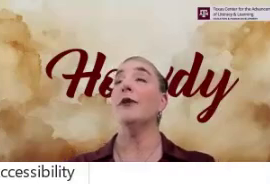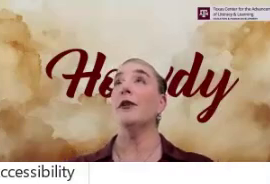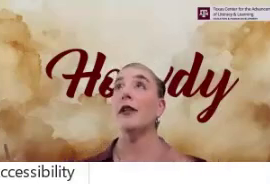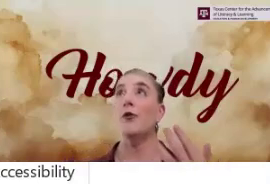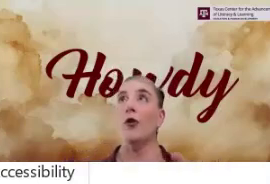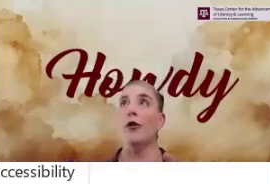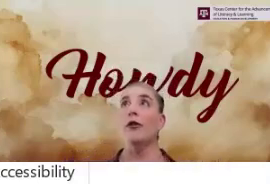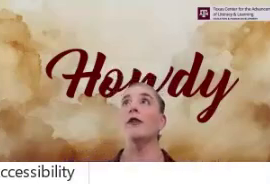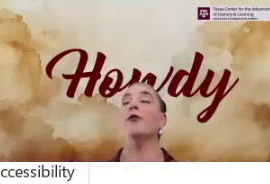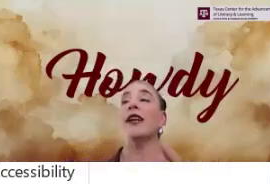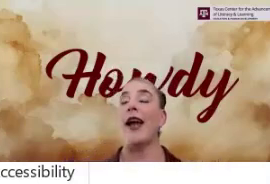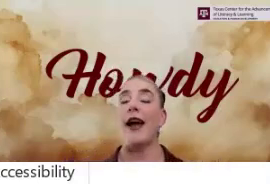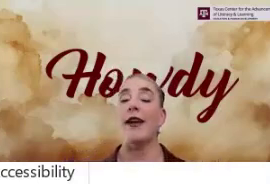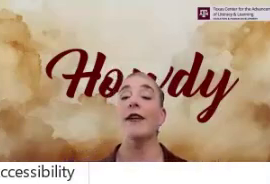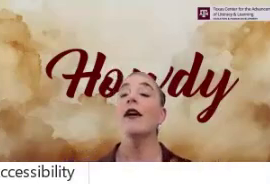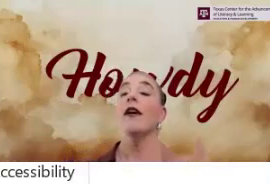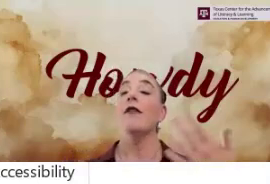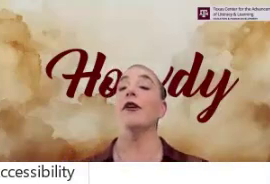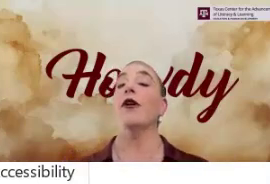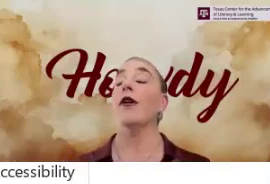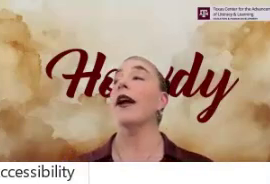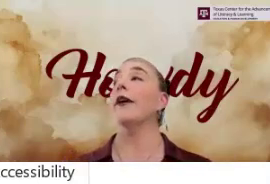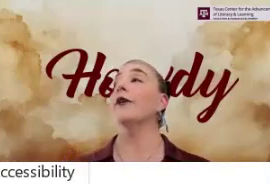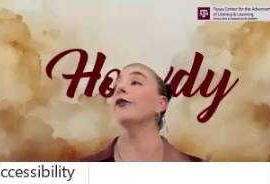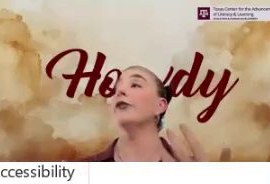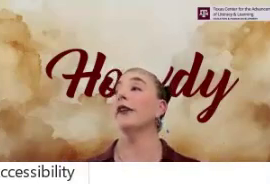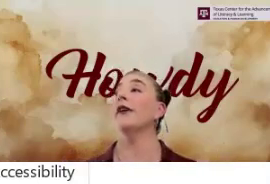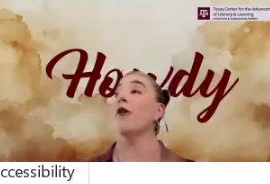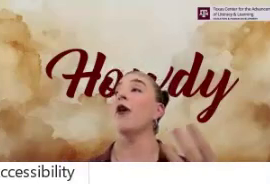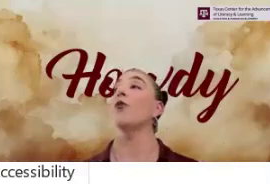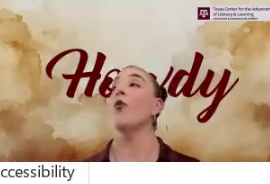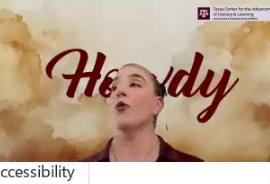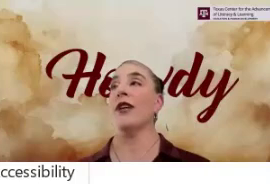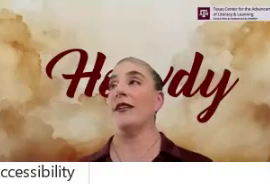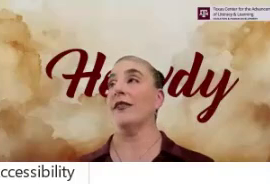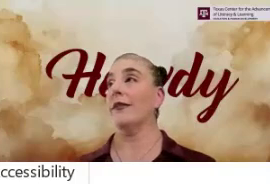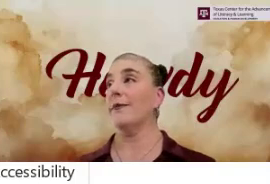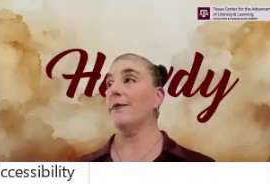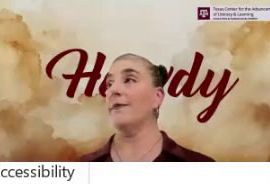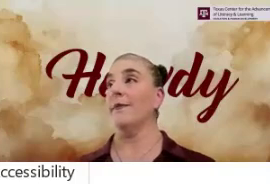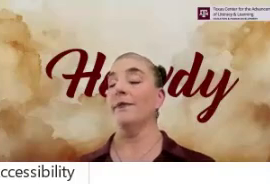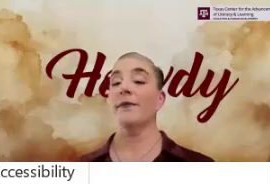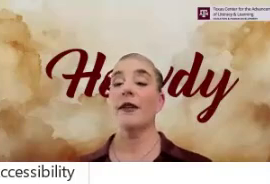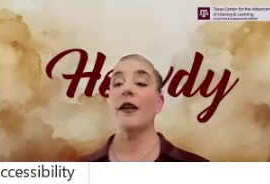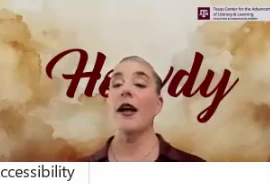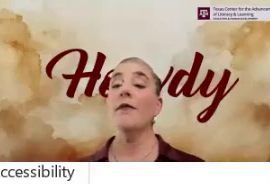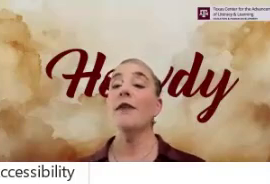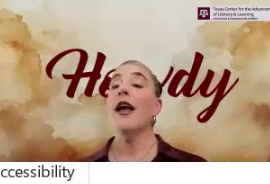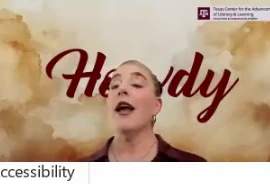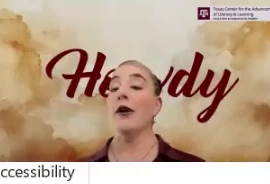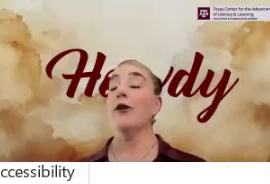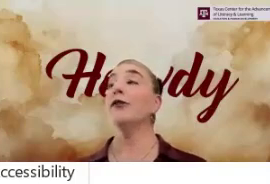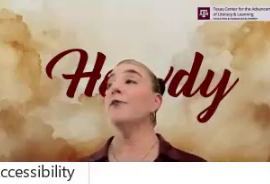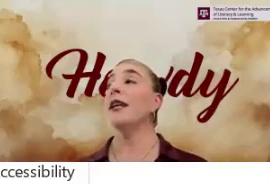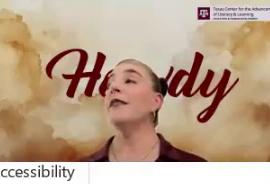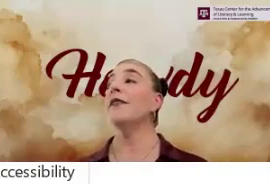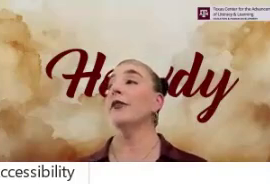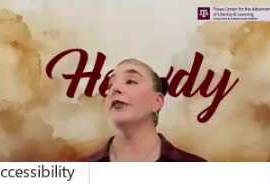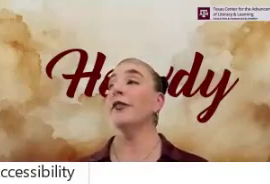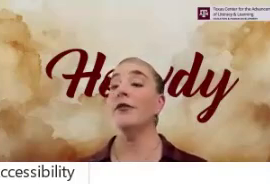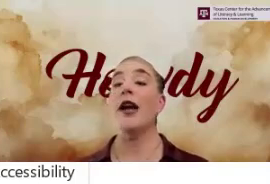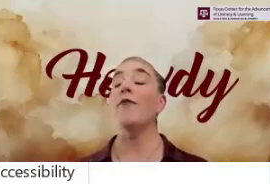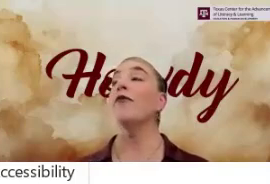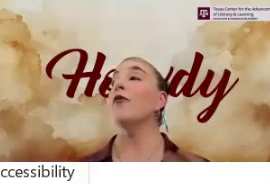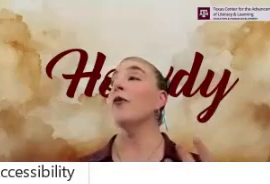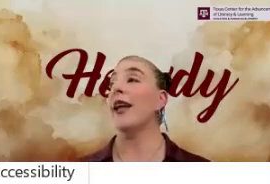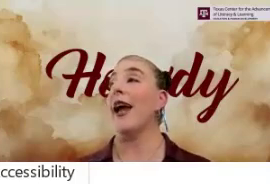the accessibility world in WCAG, there are errors and there are warnings. Okay, errors mean